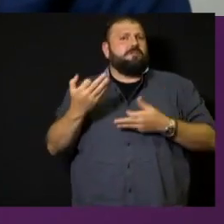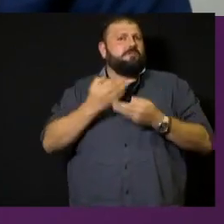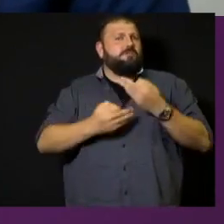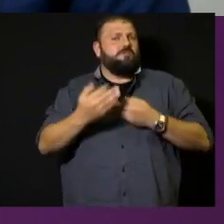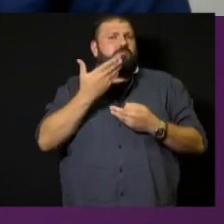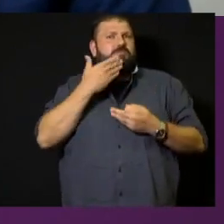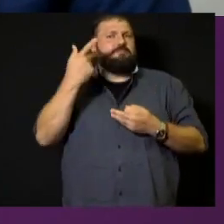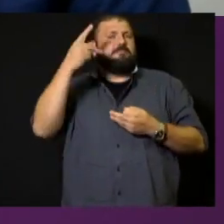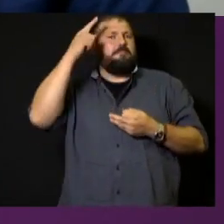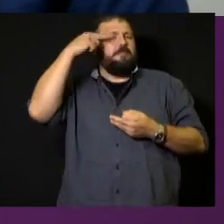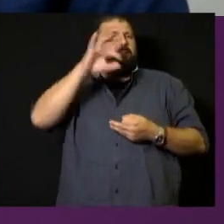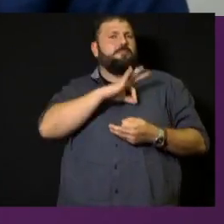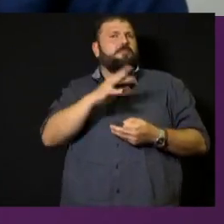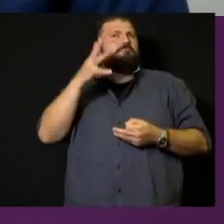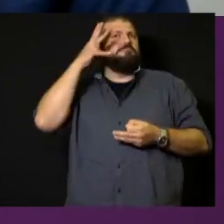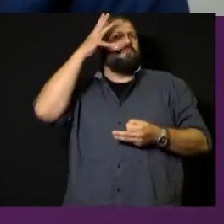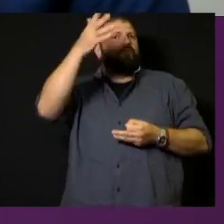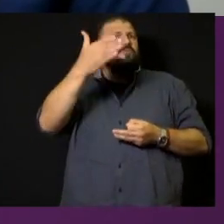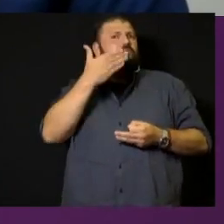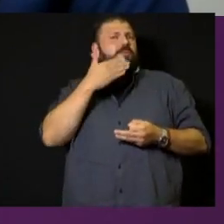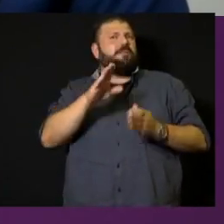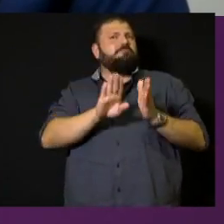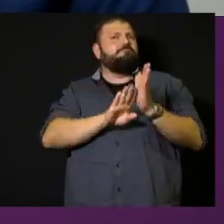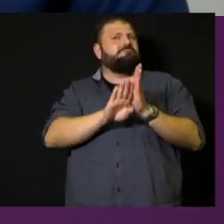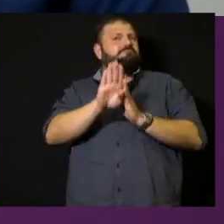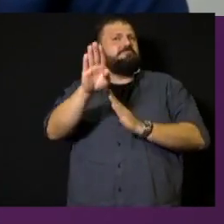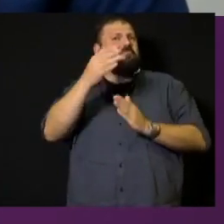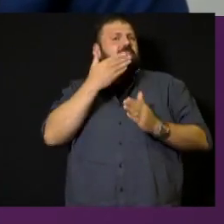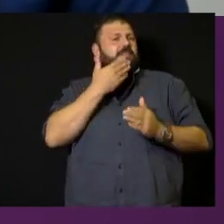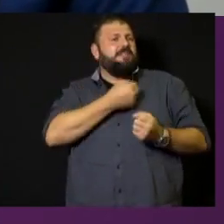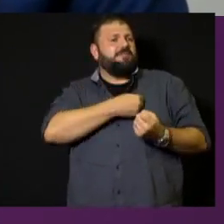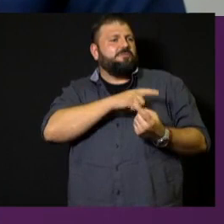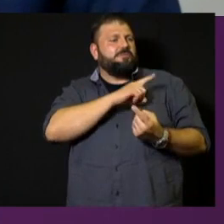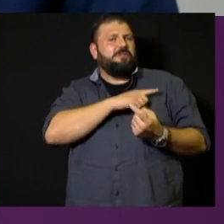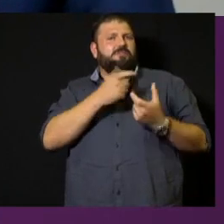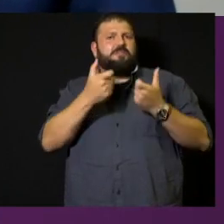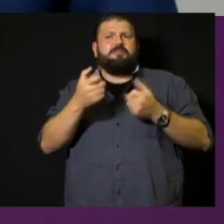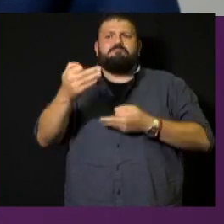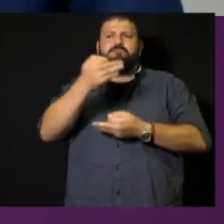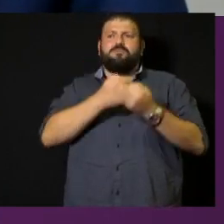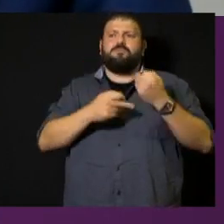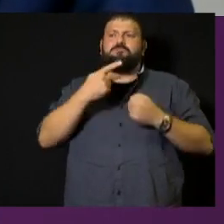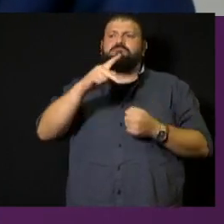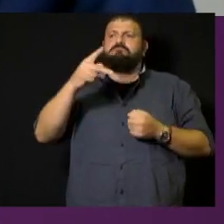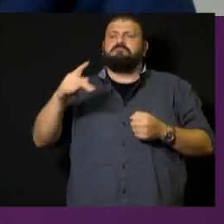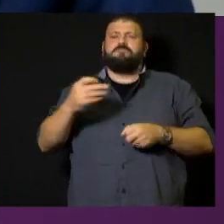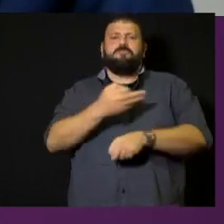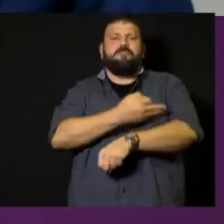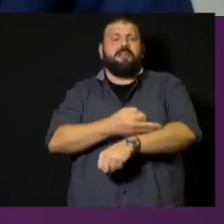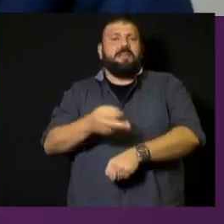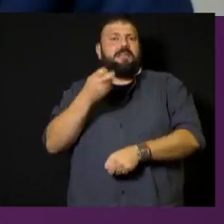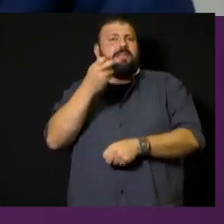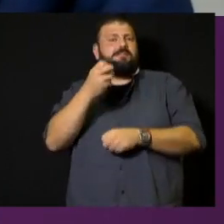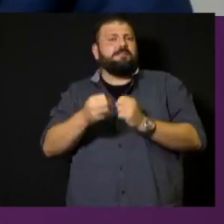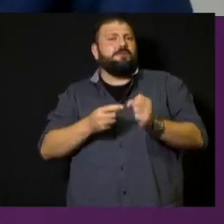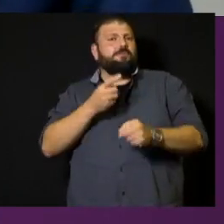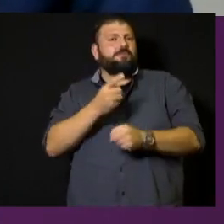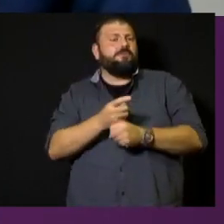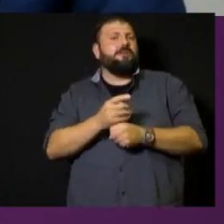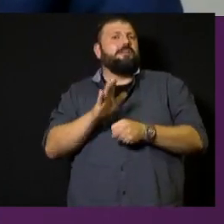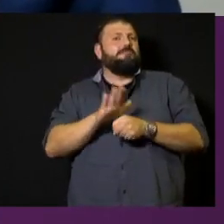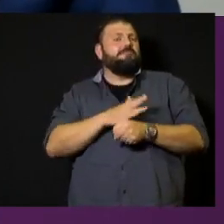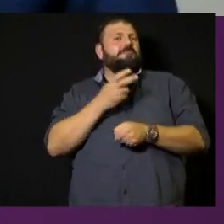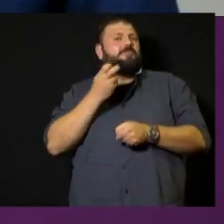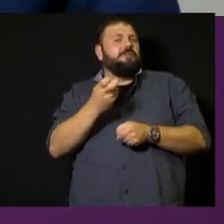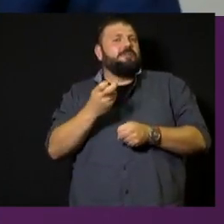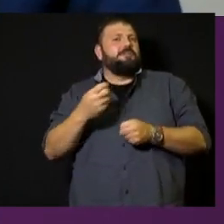place their hopes of life, of change, their health, their finances, their families in the hands of this opportunity.